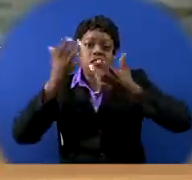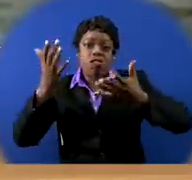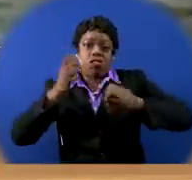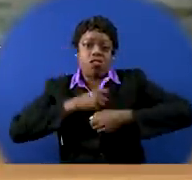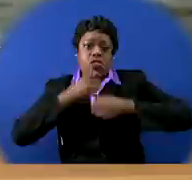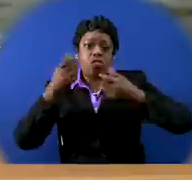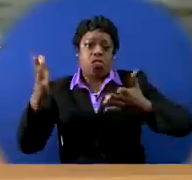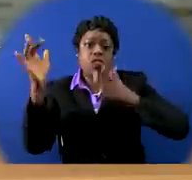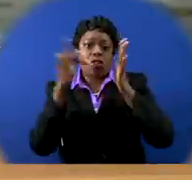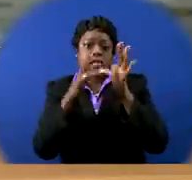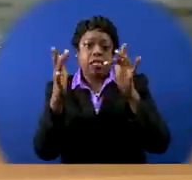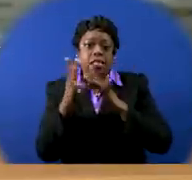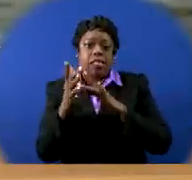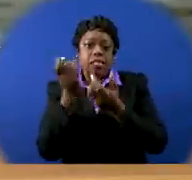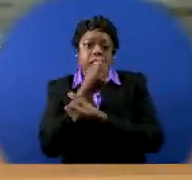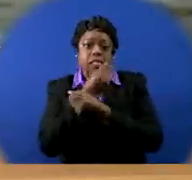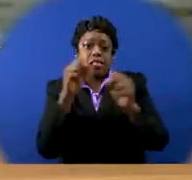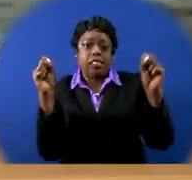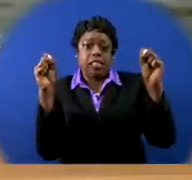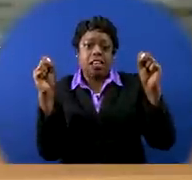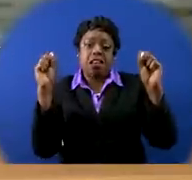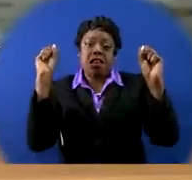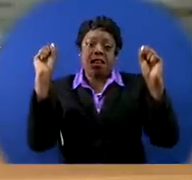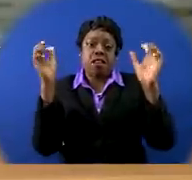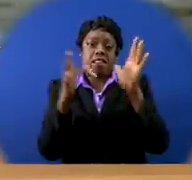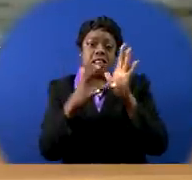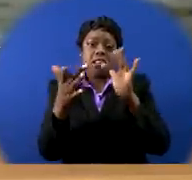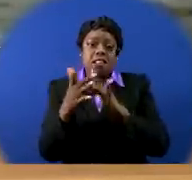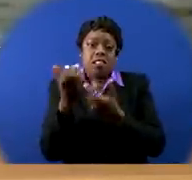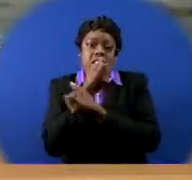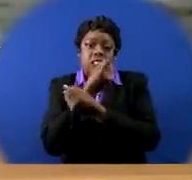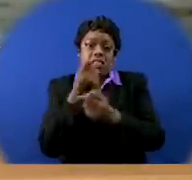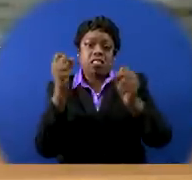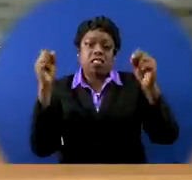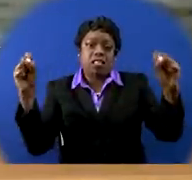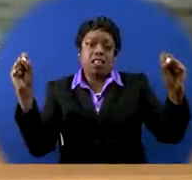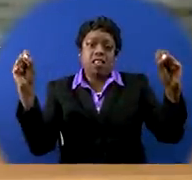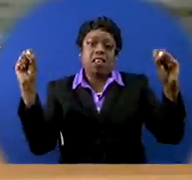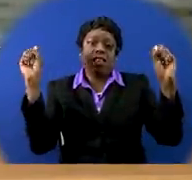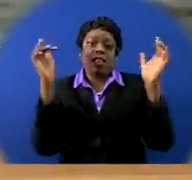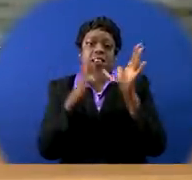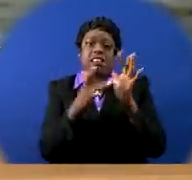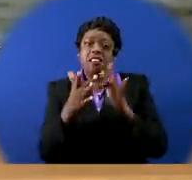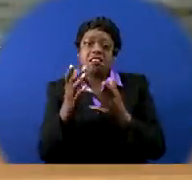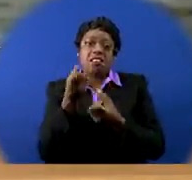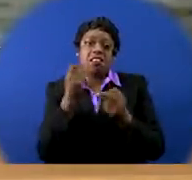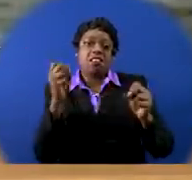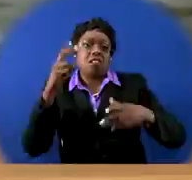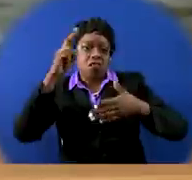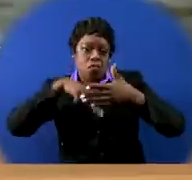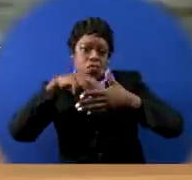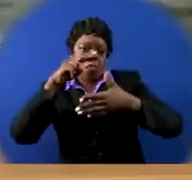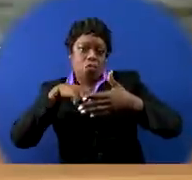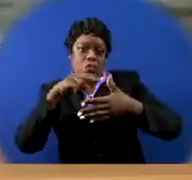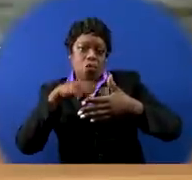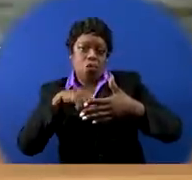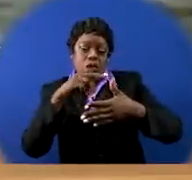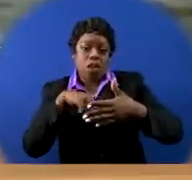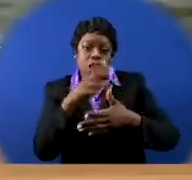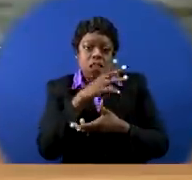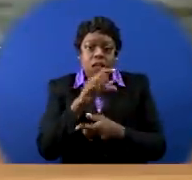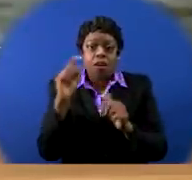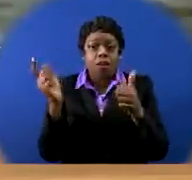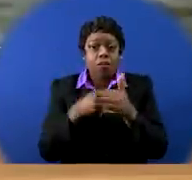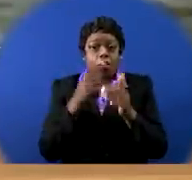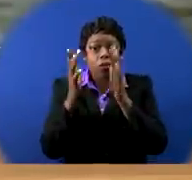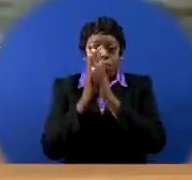Hosanna. Yeah, Hosanna. That word, Hosanna, you've already heard it. Reverend Dr. Barnett, Arctuquefio, she mentioned it in her first